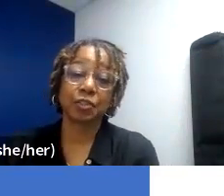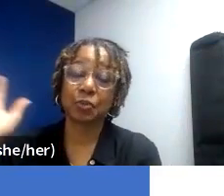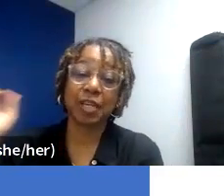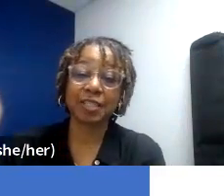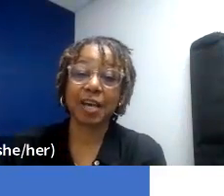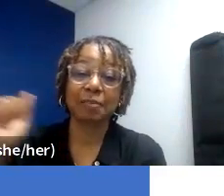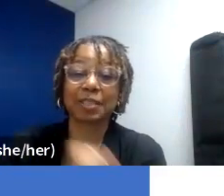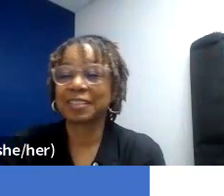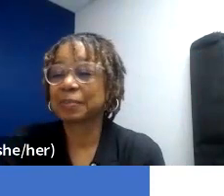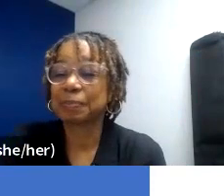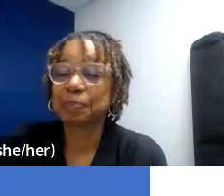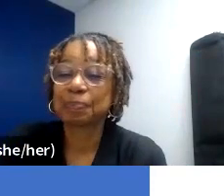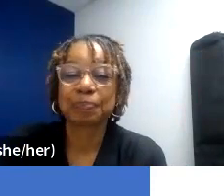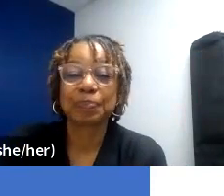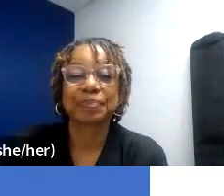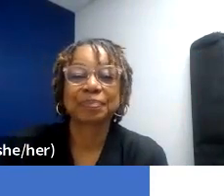be here. So next slide, please.